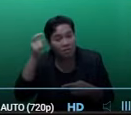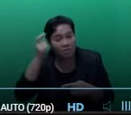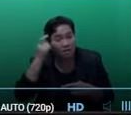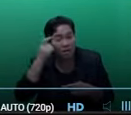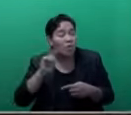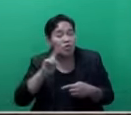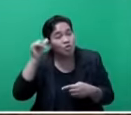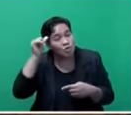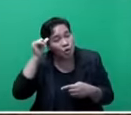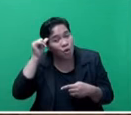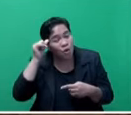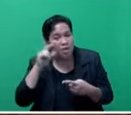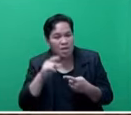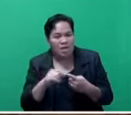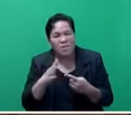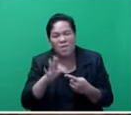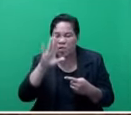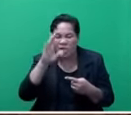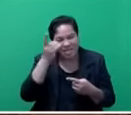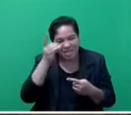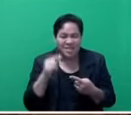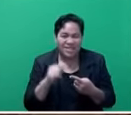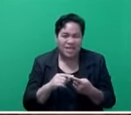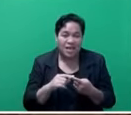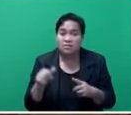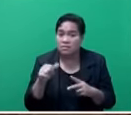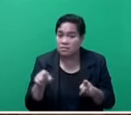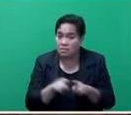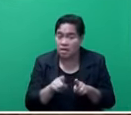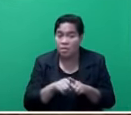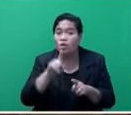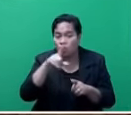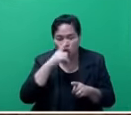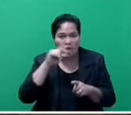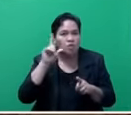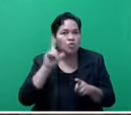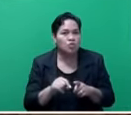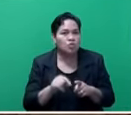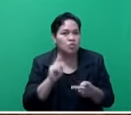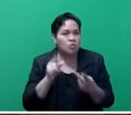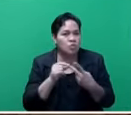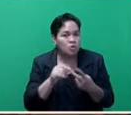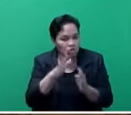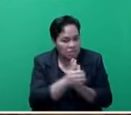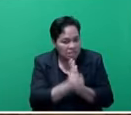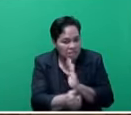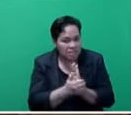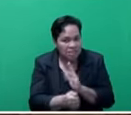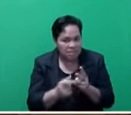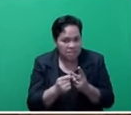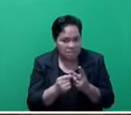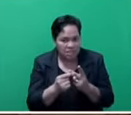no, which may be a degree, but it also includes what you can do, your skill, which is